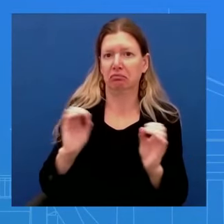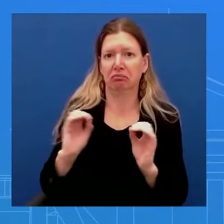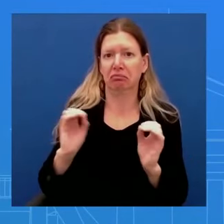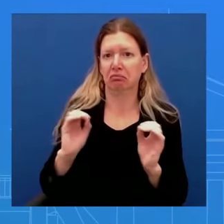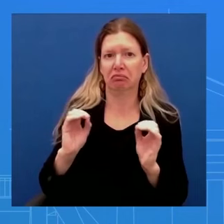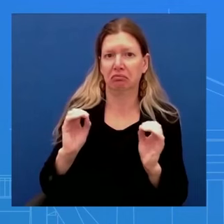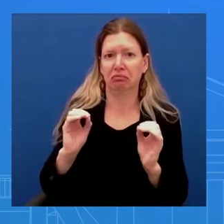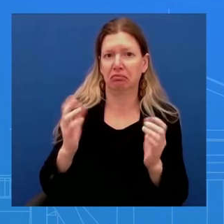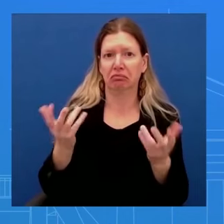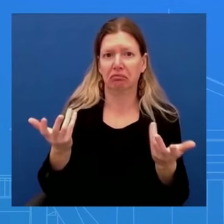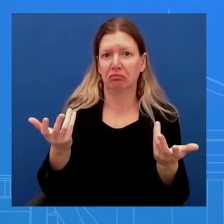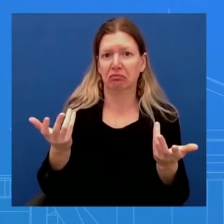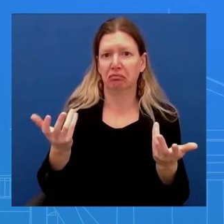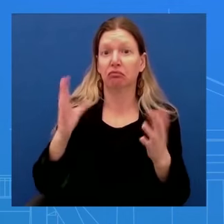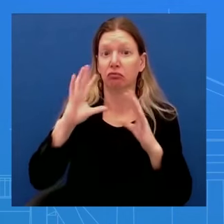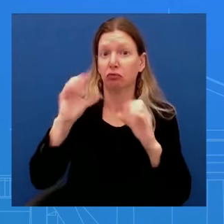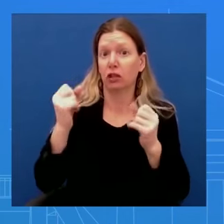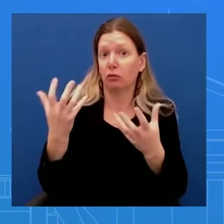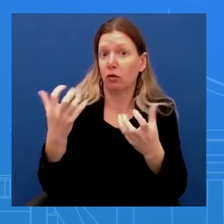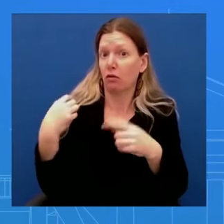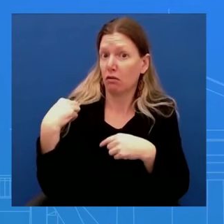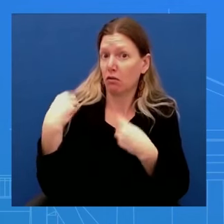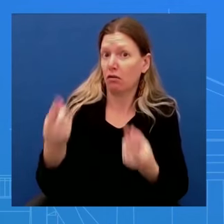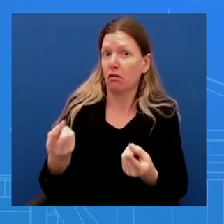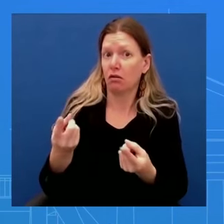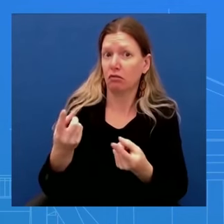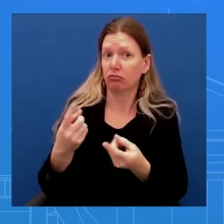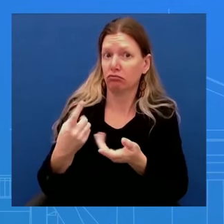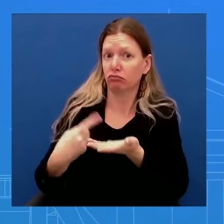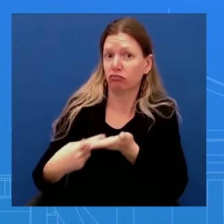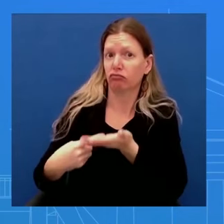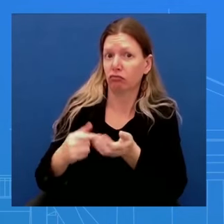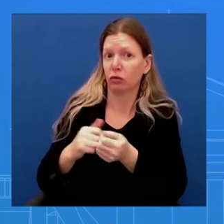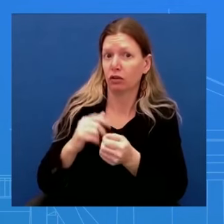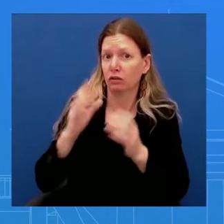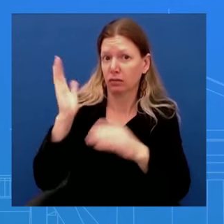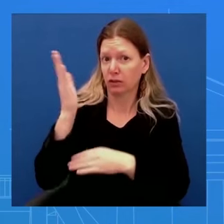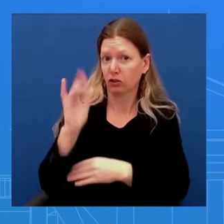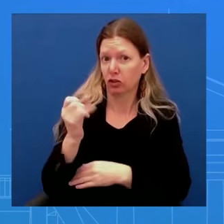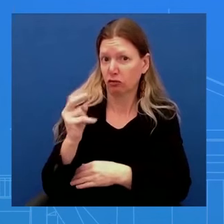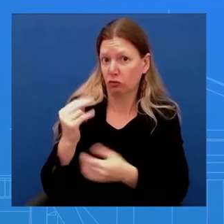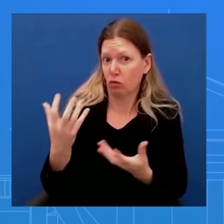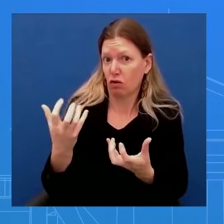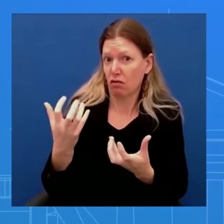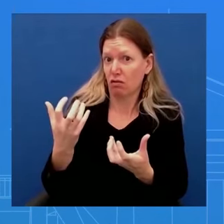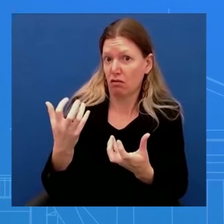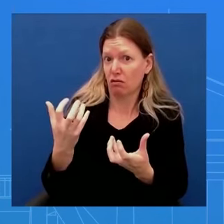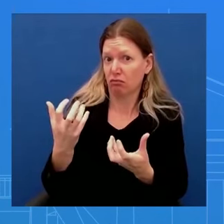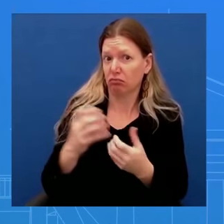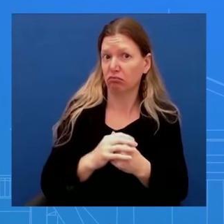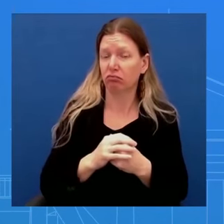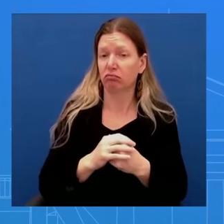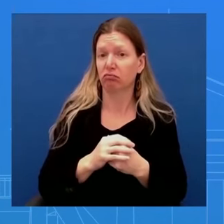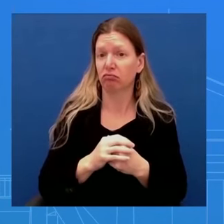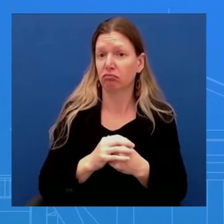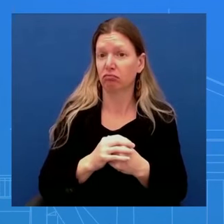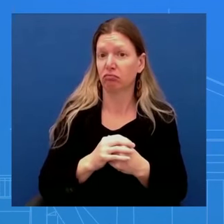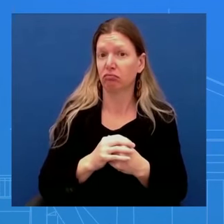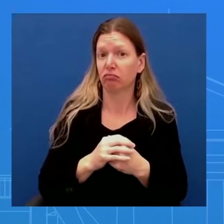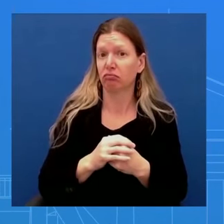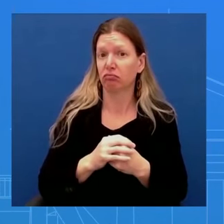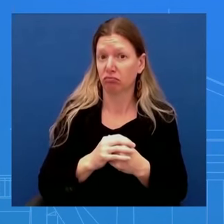he spoke with Speaker Johnson. He said that he thought doing a phone call was the quickest way of doing that,